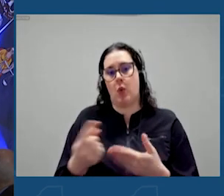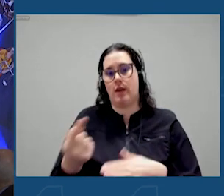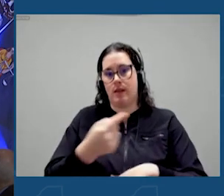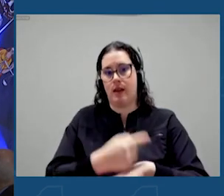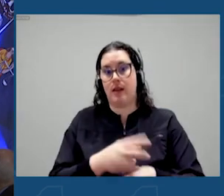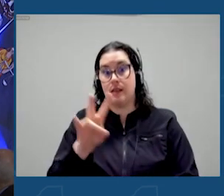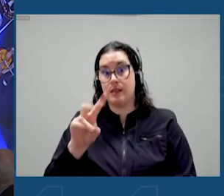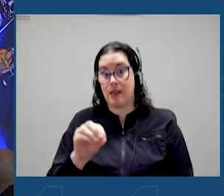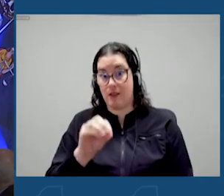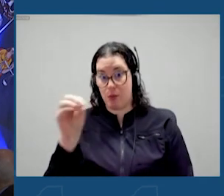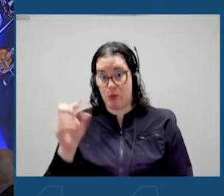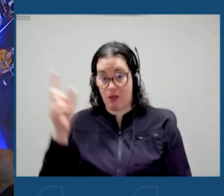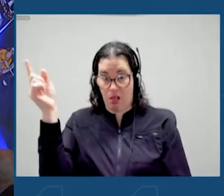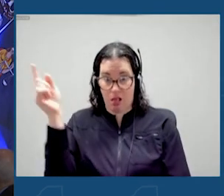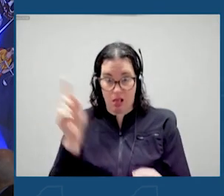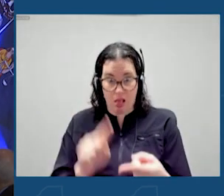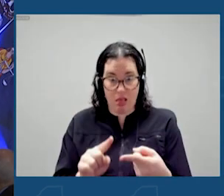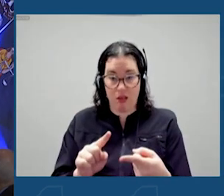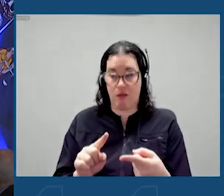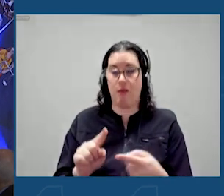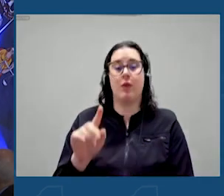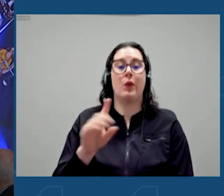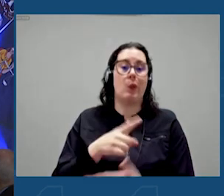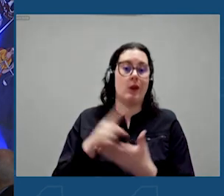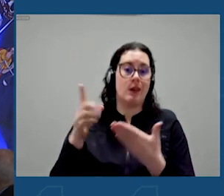on the weekends.